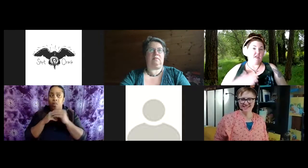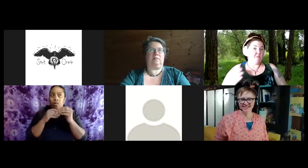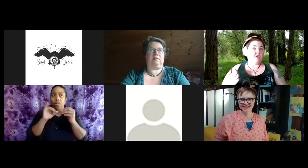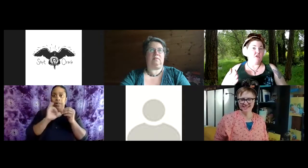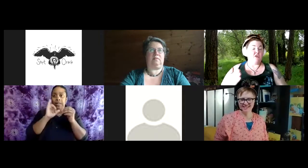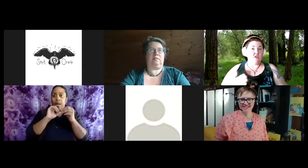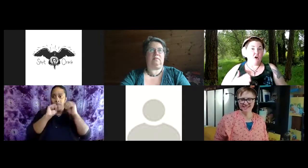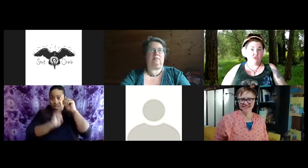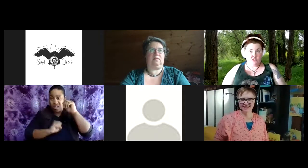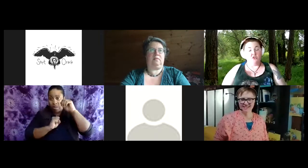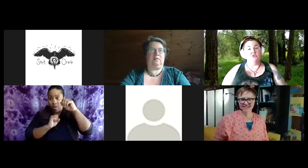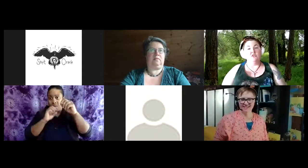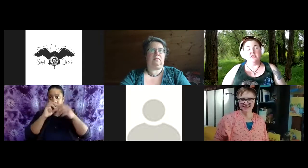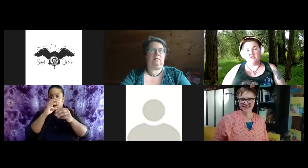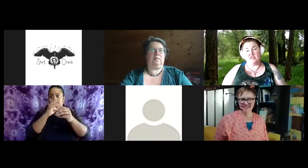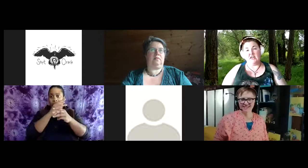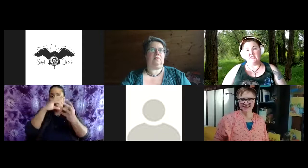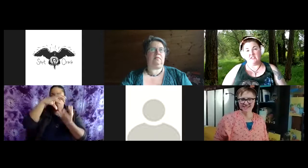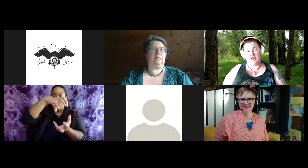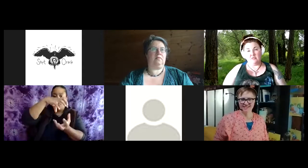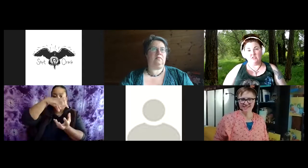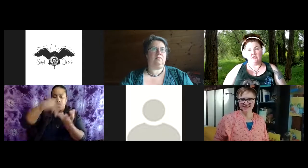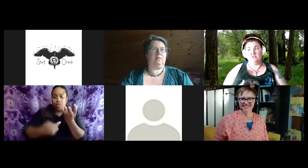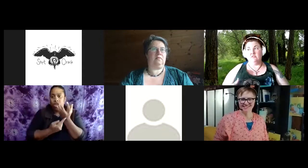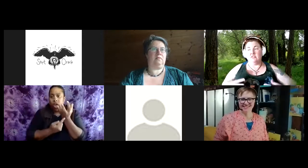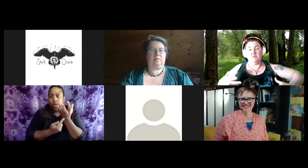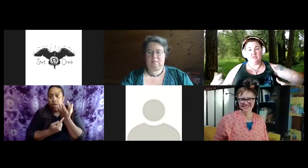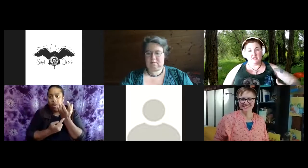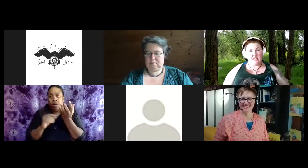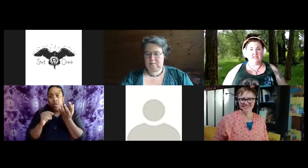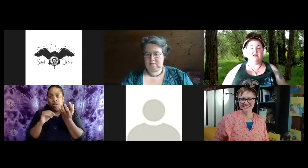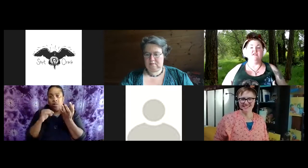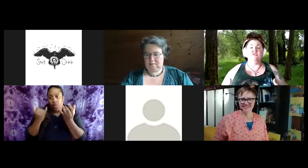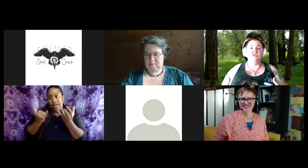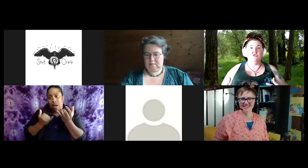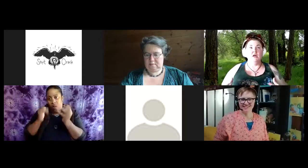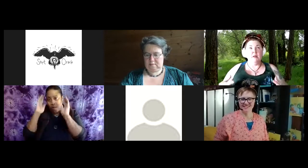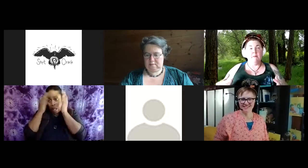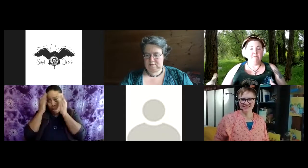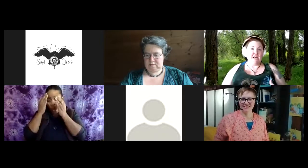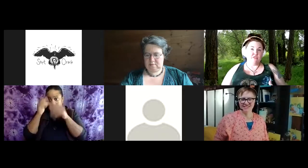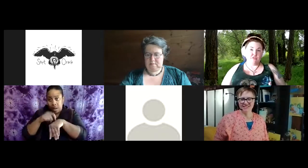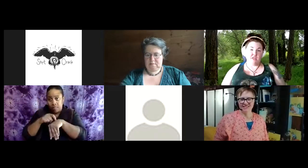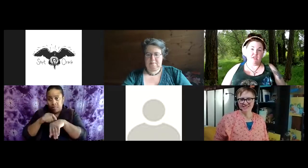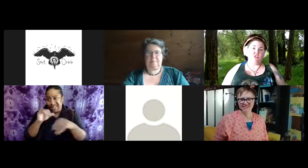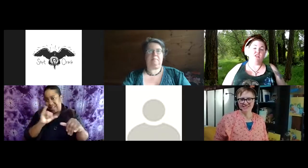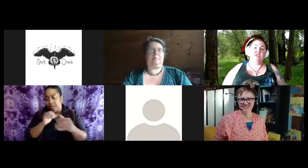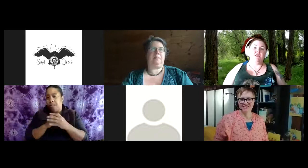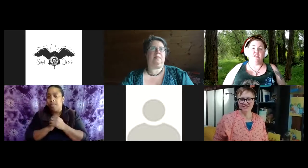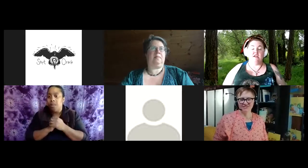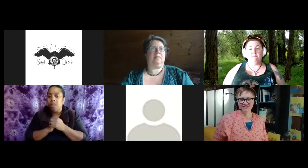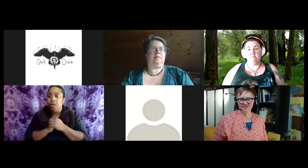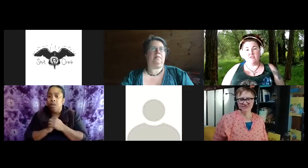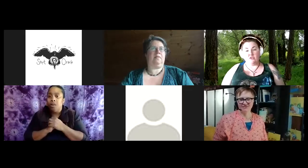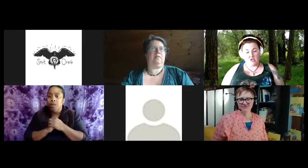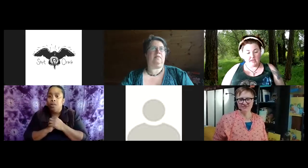But this time of year also is a fantastic time to dip into that and to make those